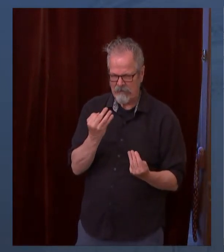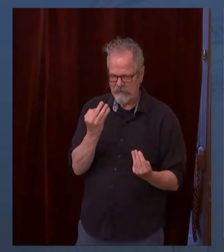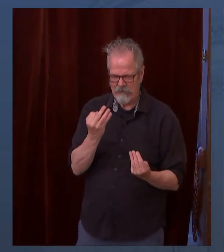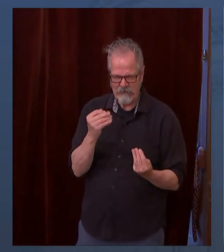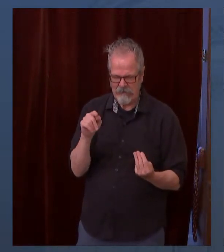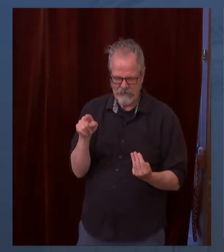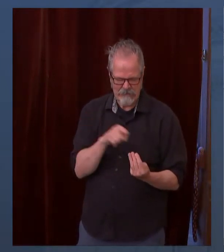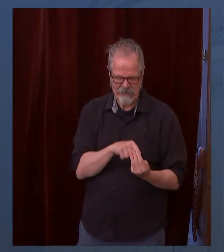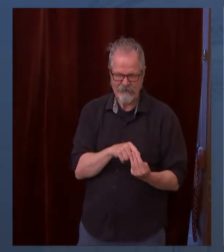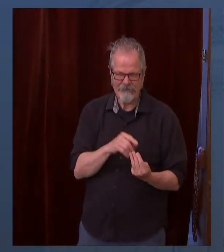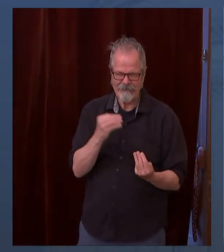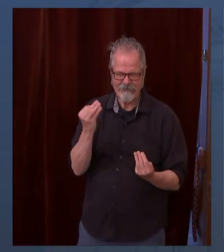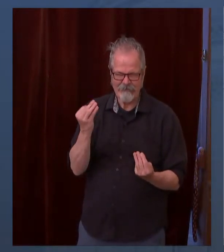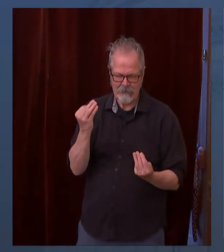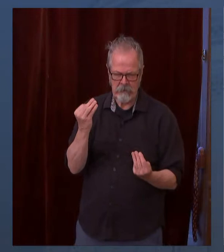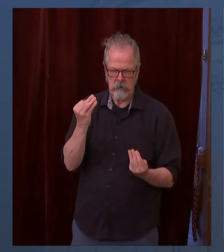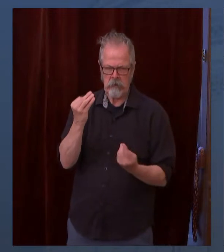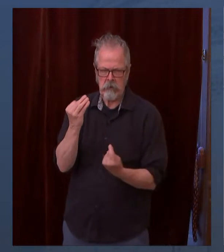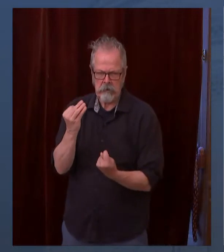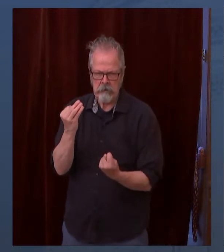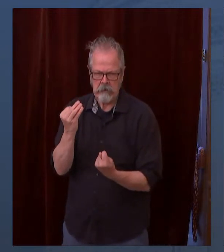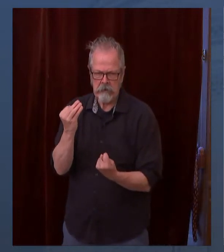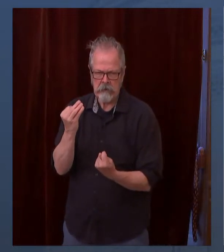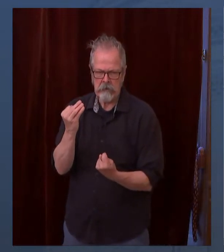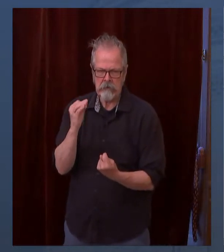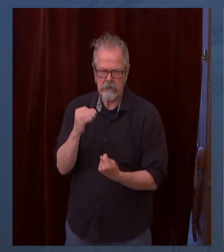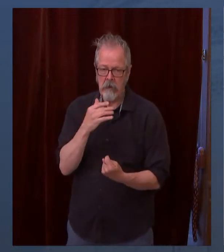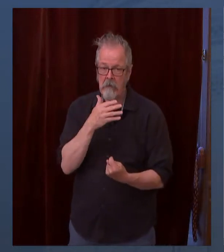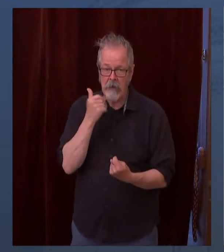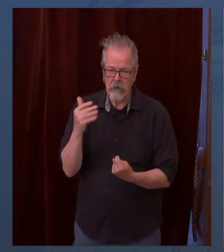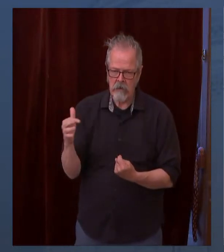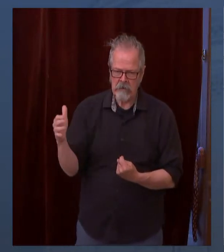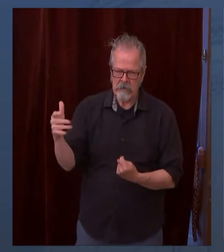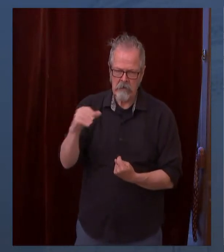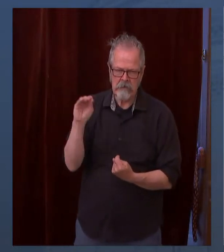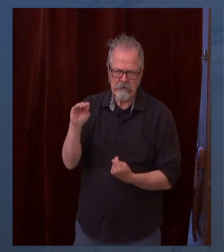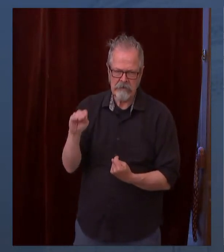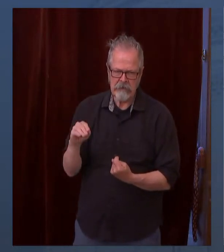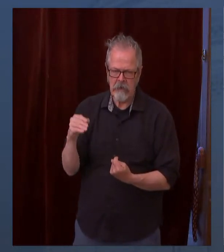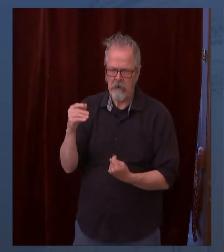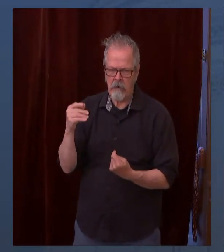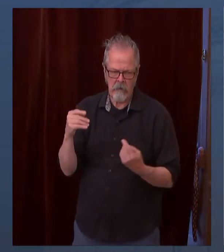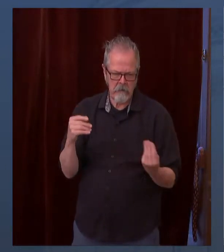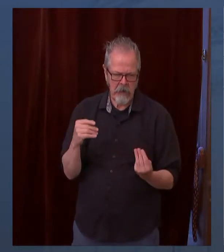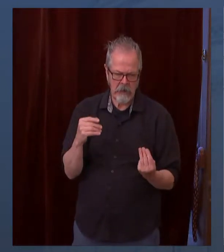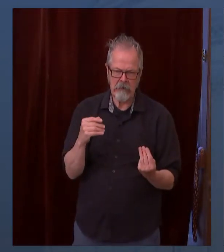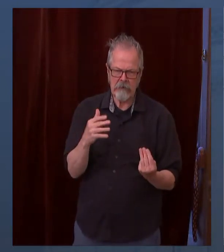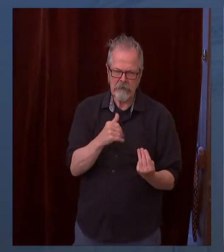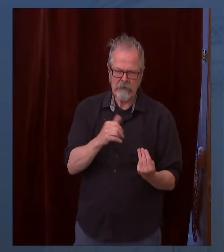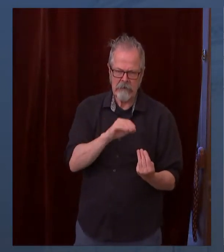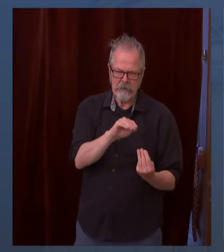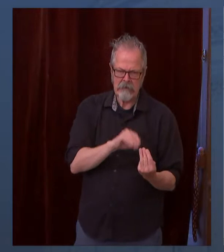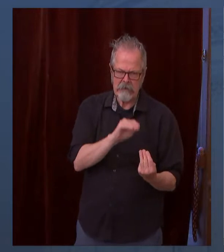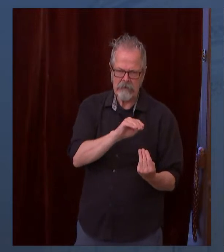these very important decisions because, communities are relying on this. And so we want to be as